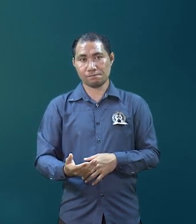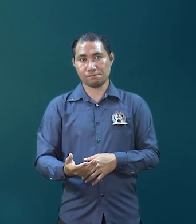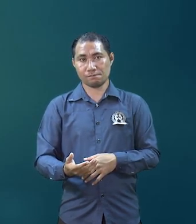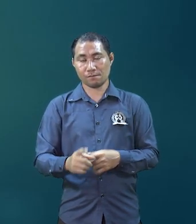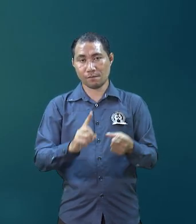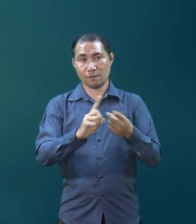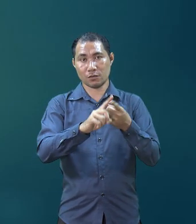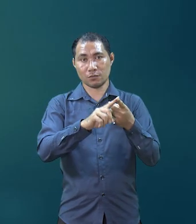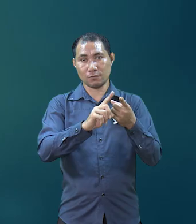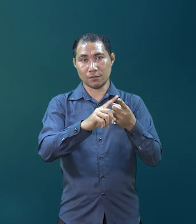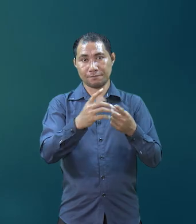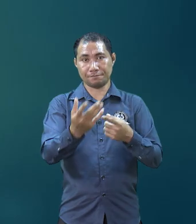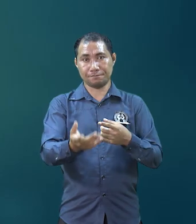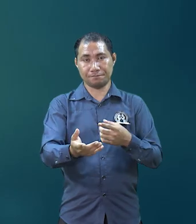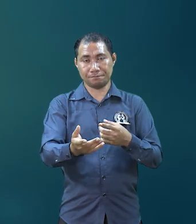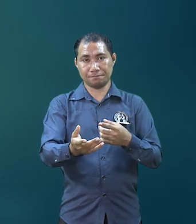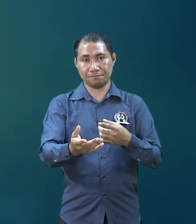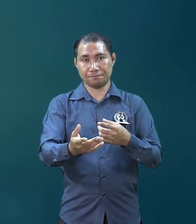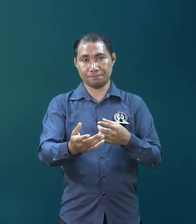First one is